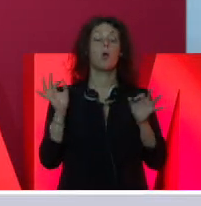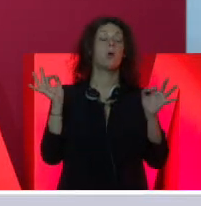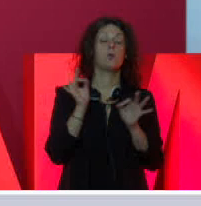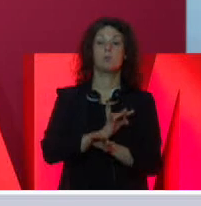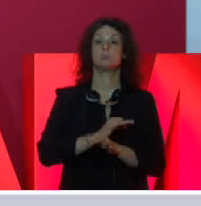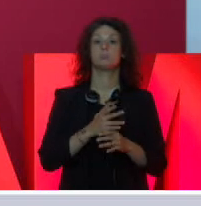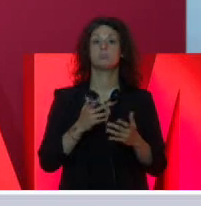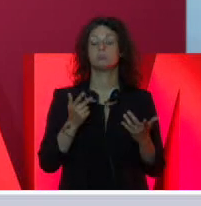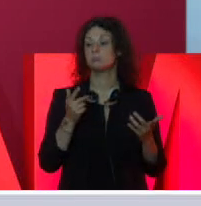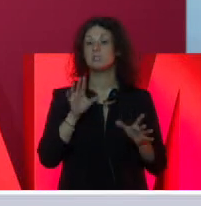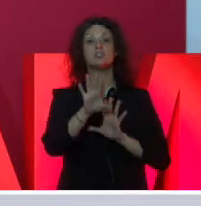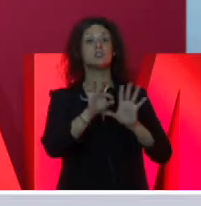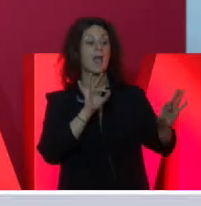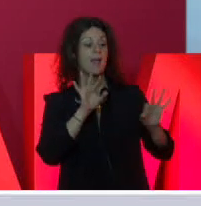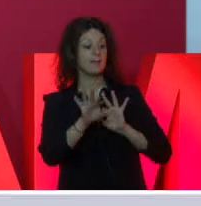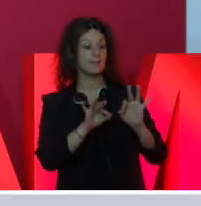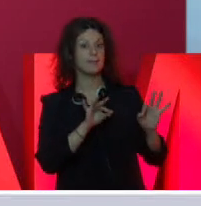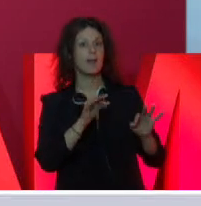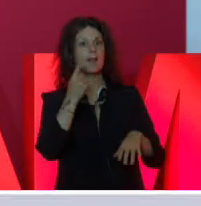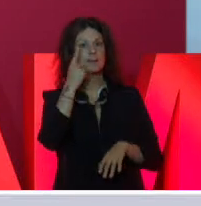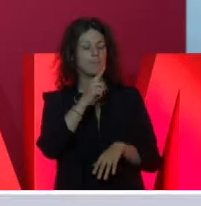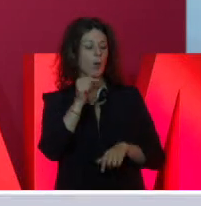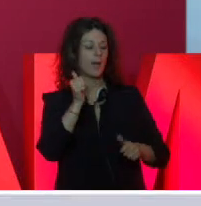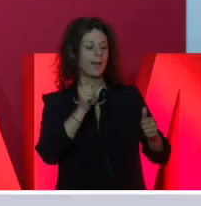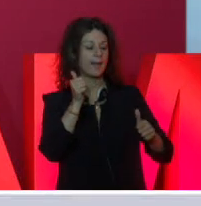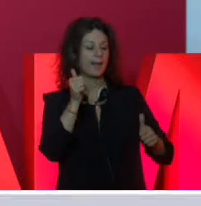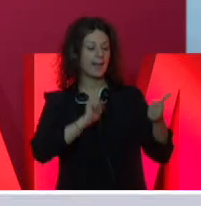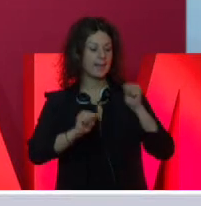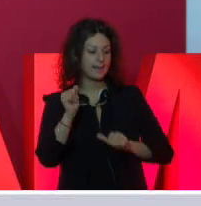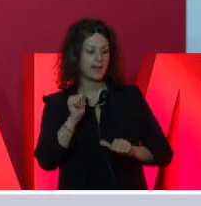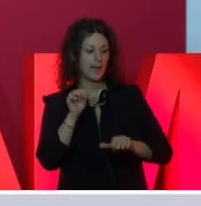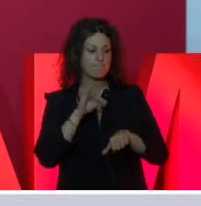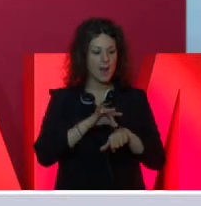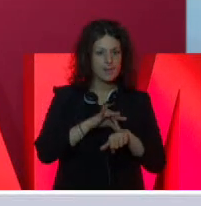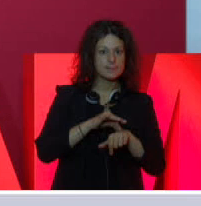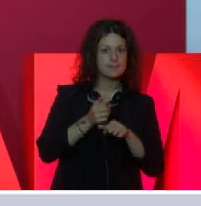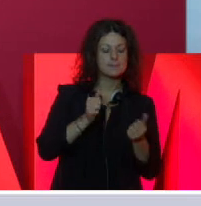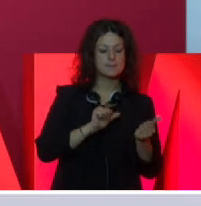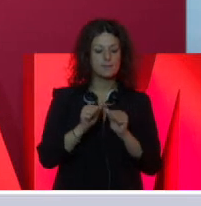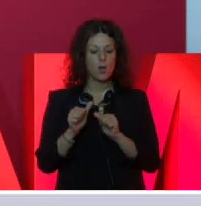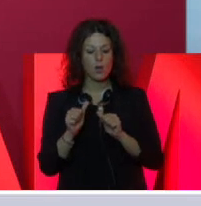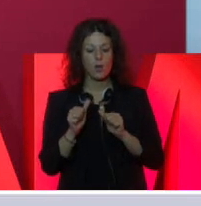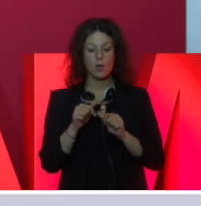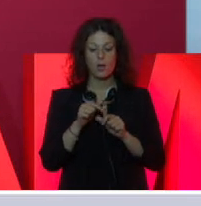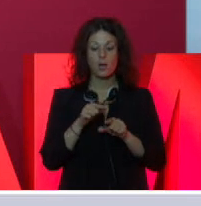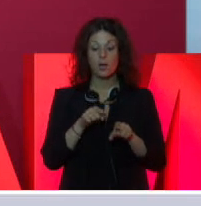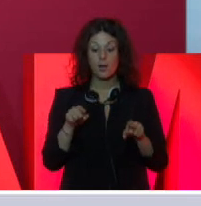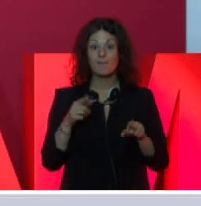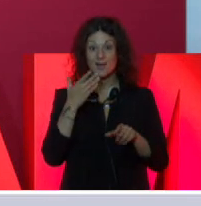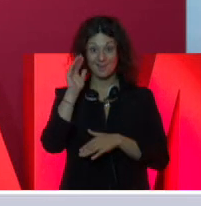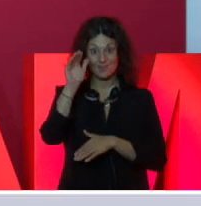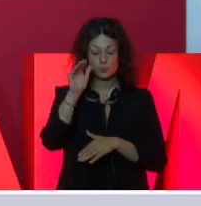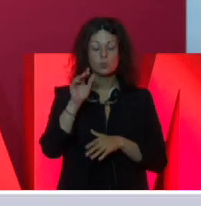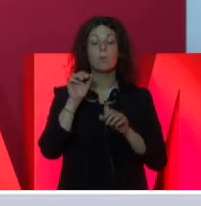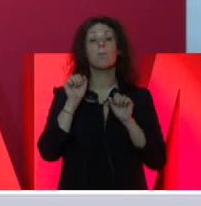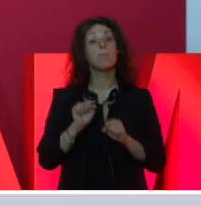specific clinical manifestation is a sign or a symptom of a disease, well,